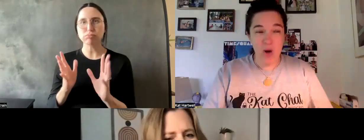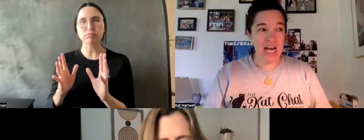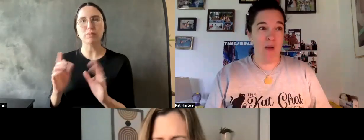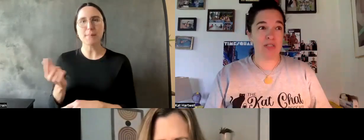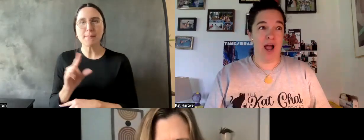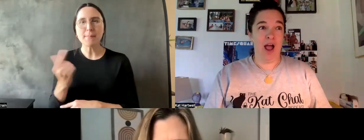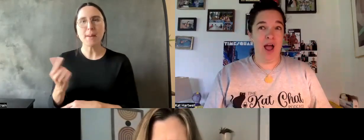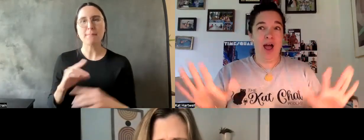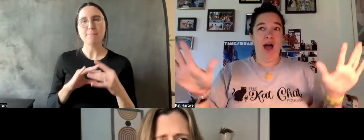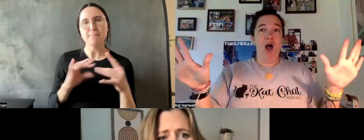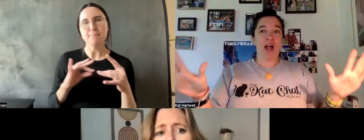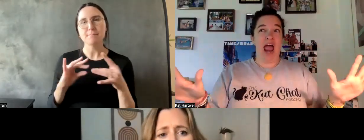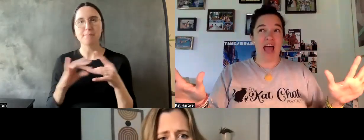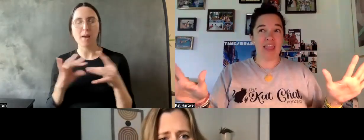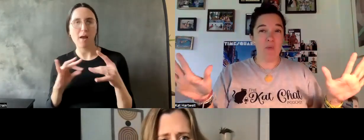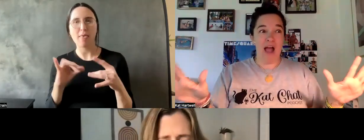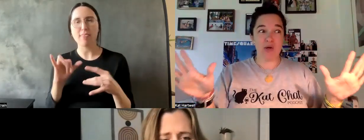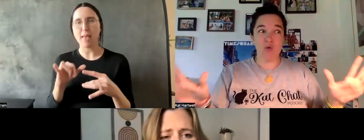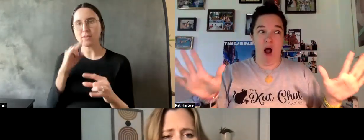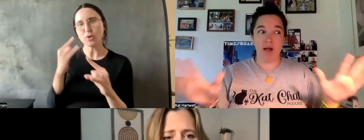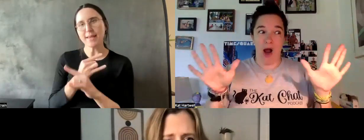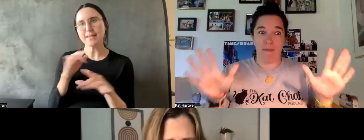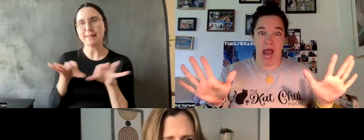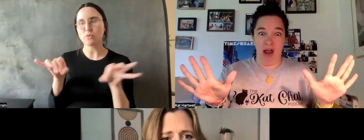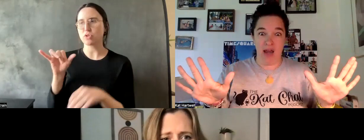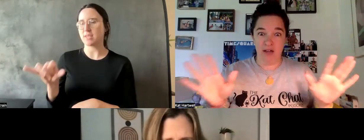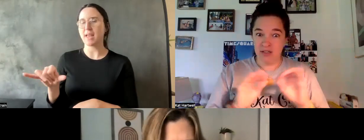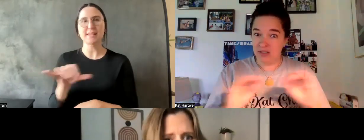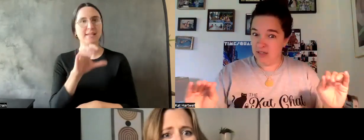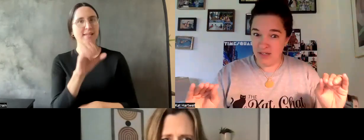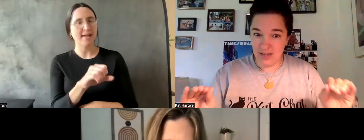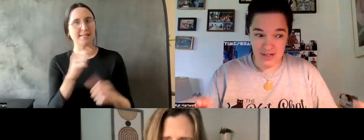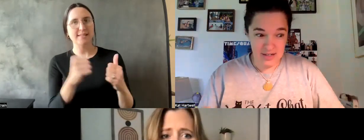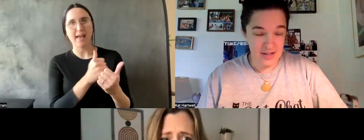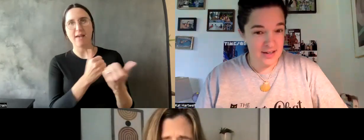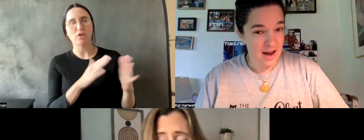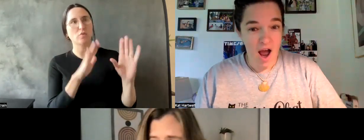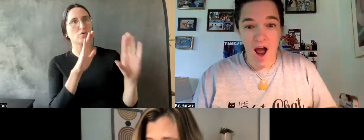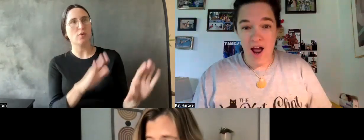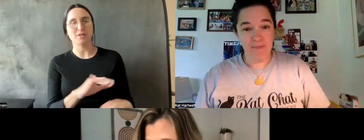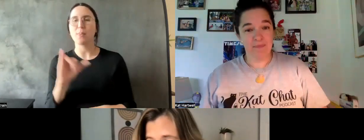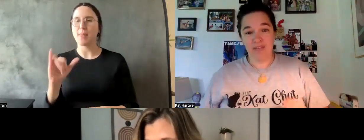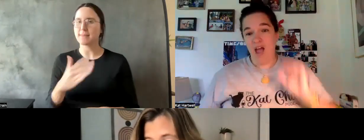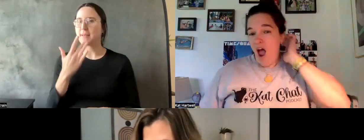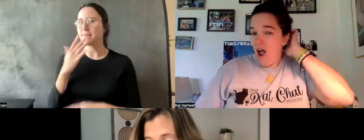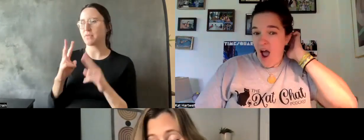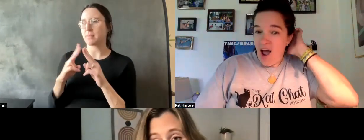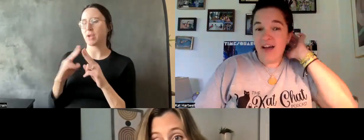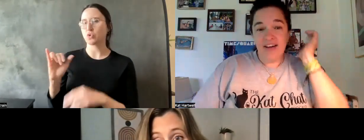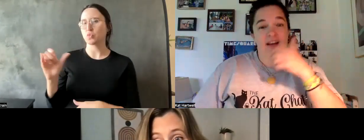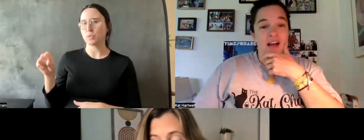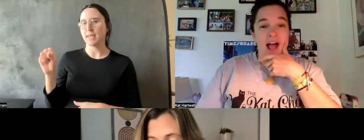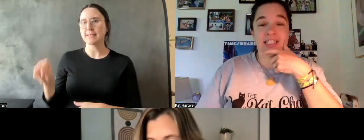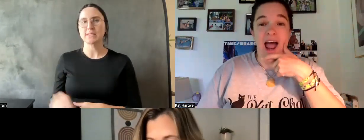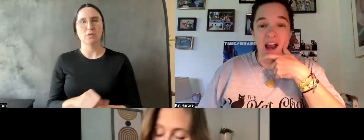character between. It was all of it. We It's have a so, Hallmark parent. yeah. I mean, yeah, it was really